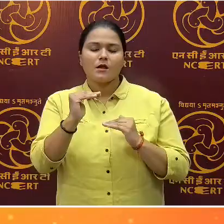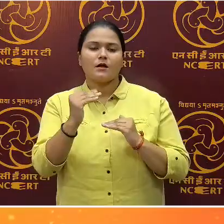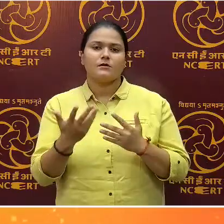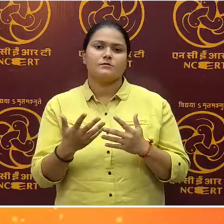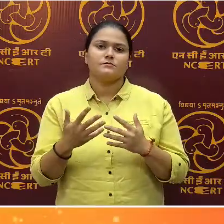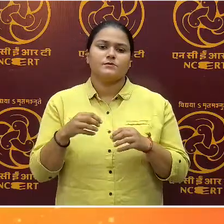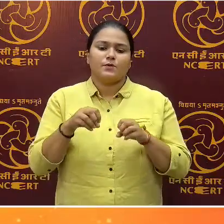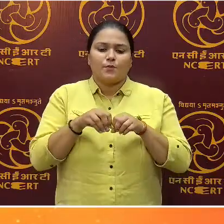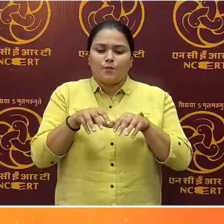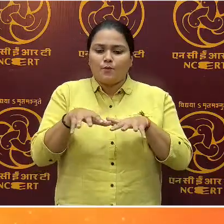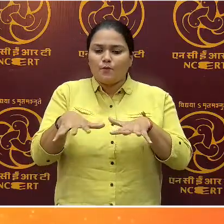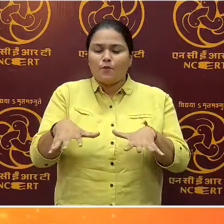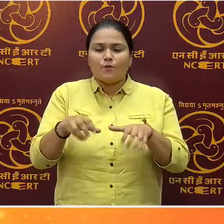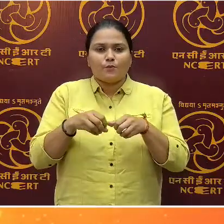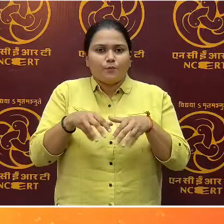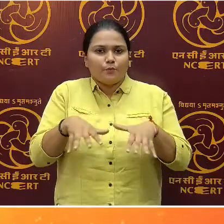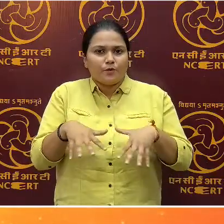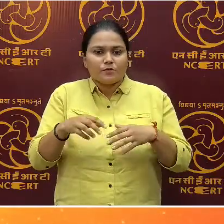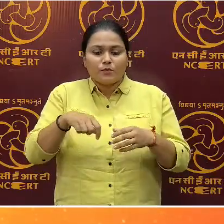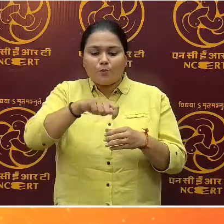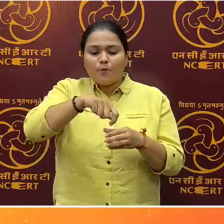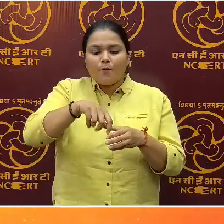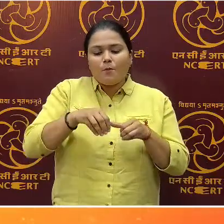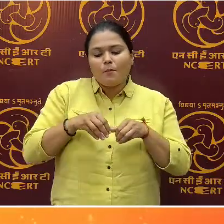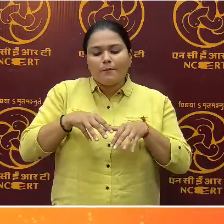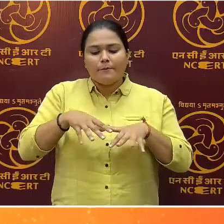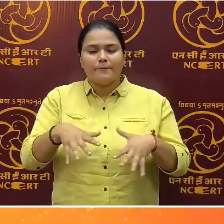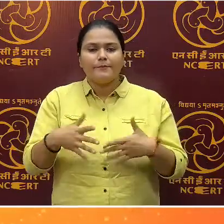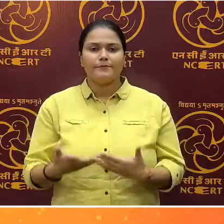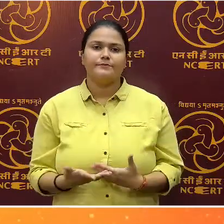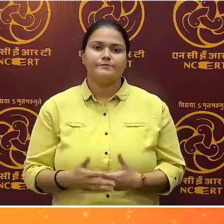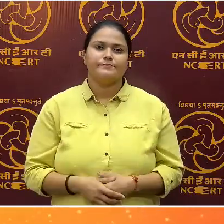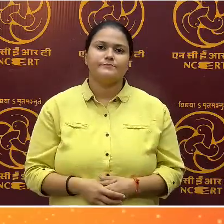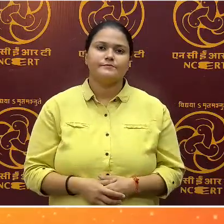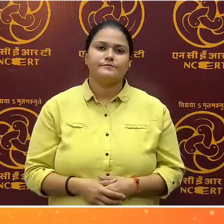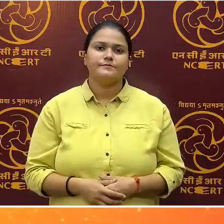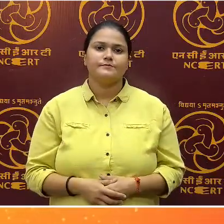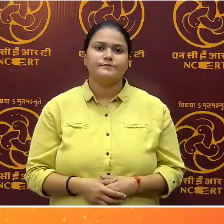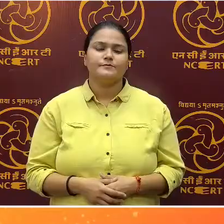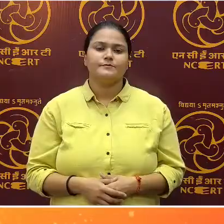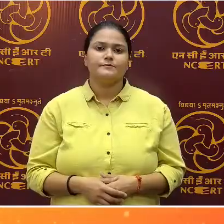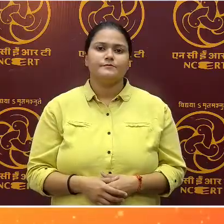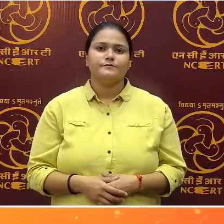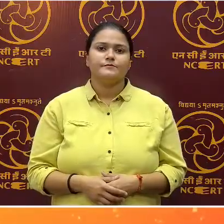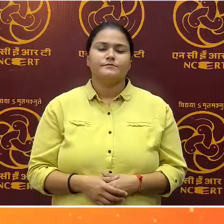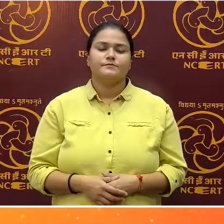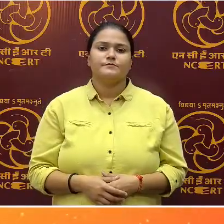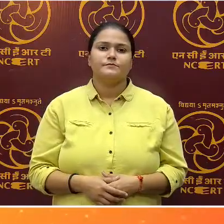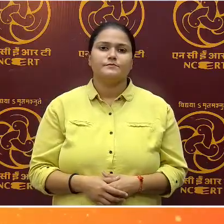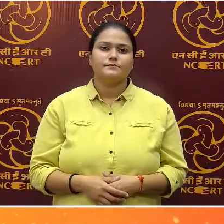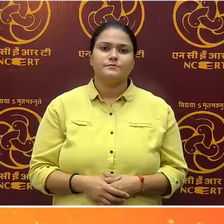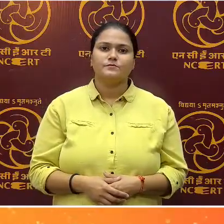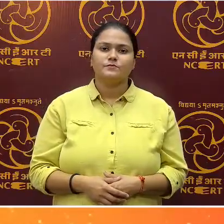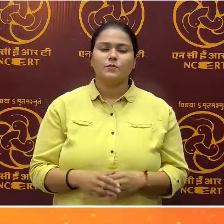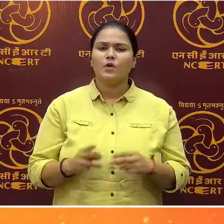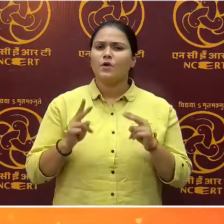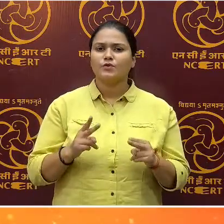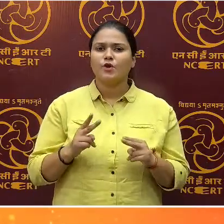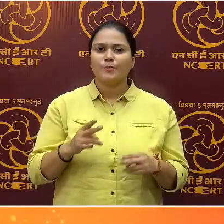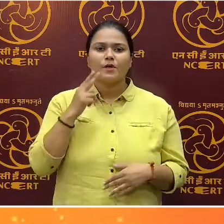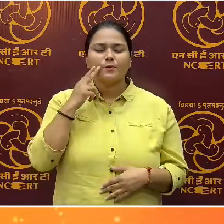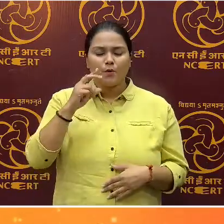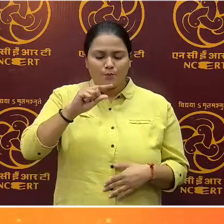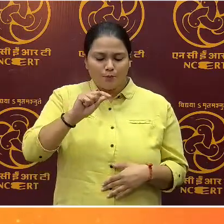get distributed now. Yes. And second thing, what we can do, not with the lemonade in general cases, we can do what? We